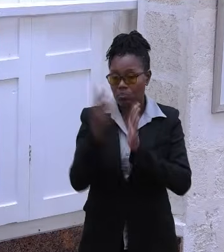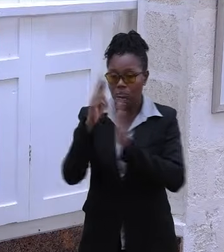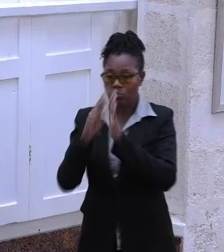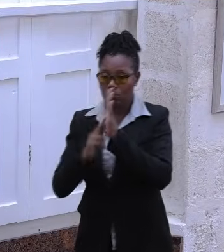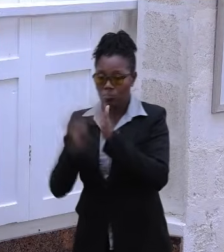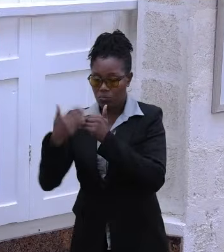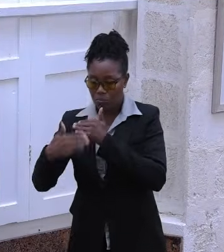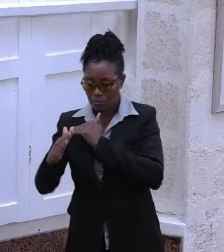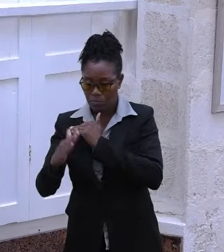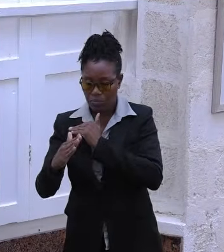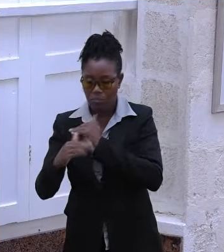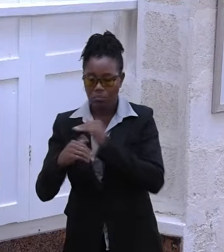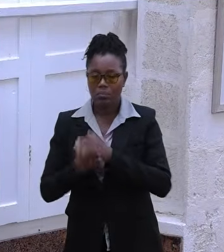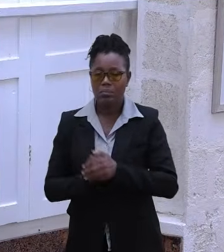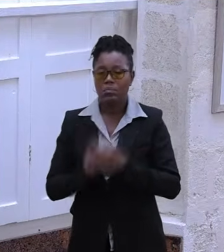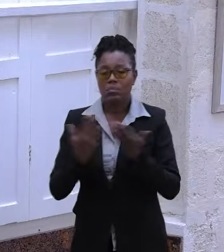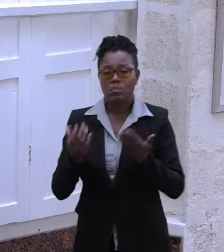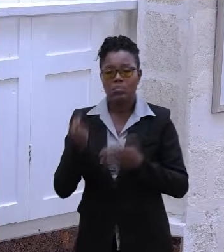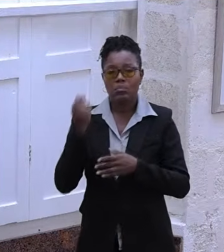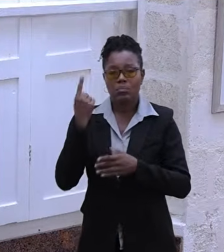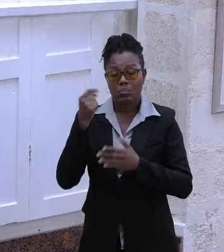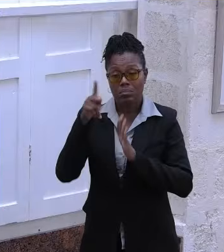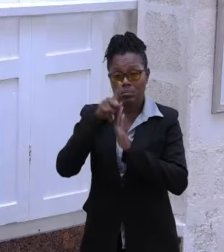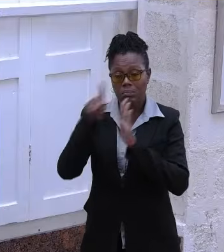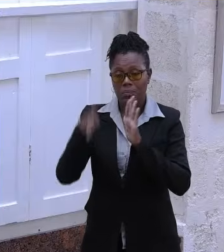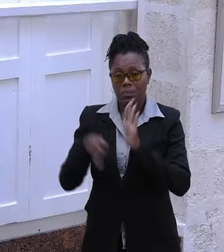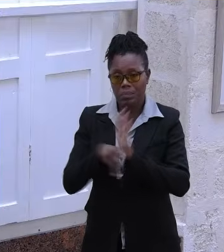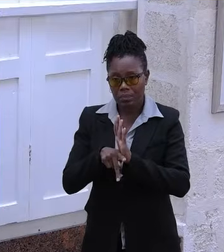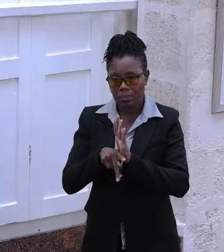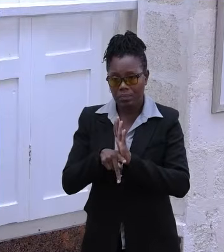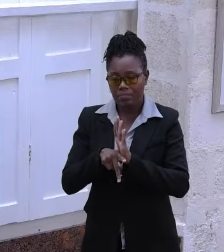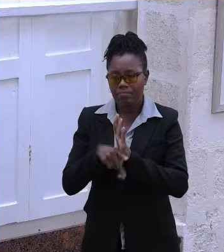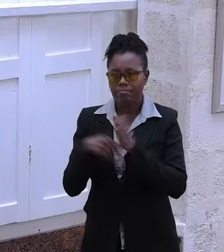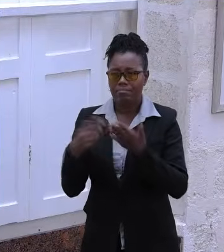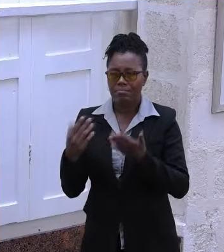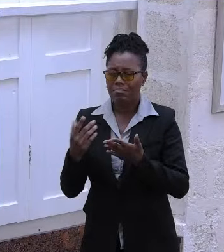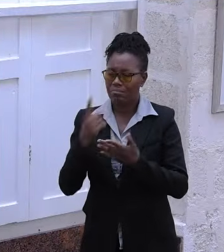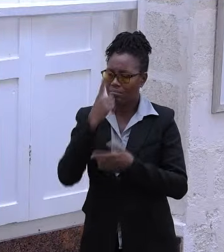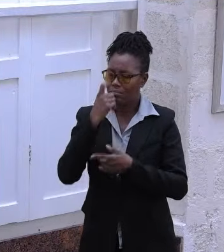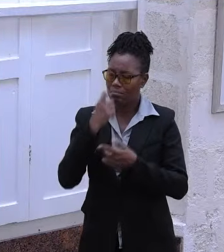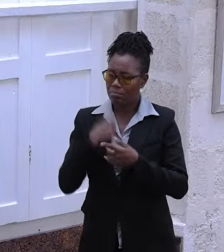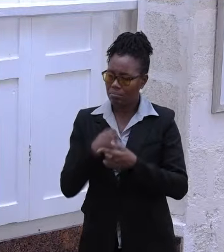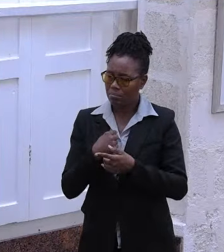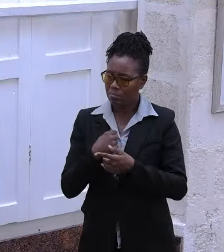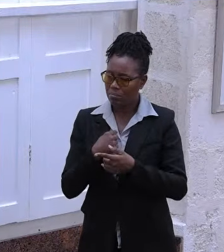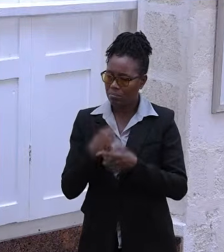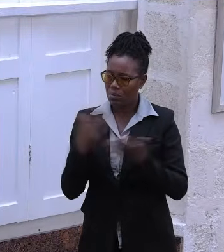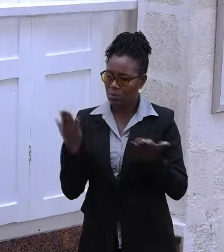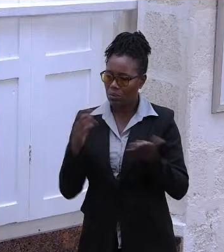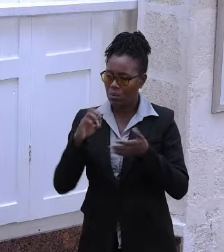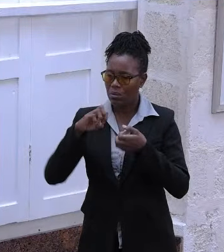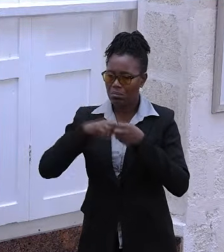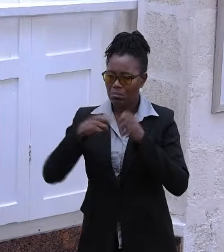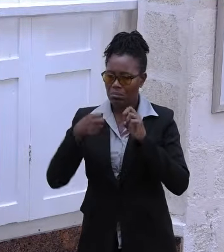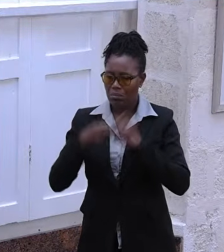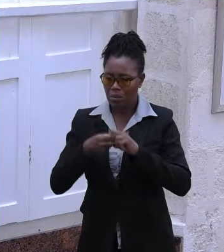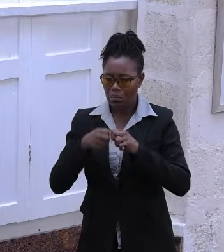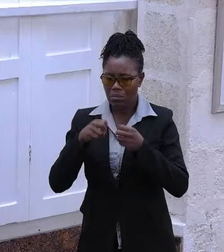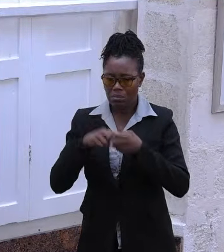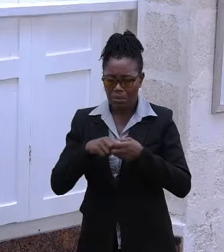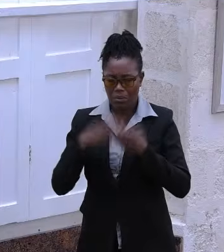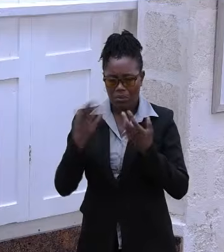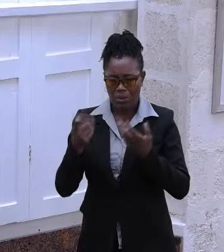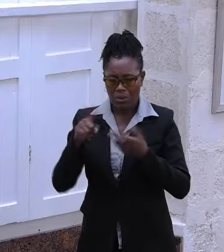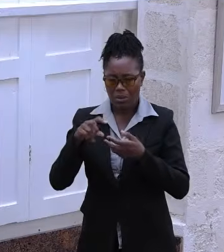afterwards. So in understanding the policy, I kind of asked myself, what problem are we seeking to